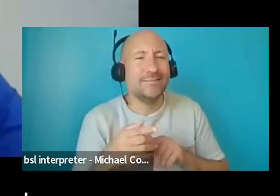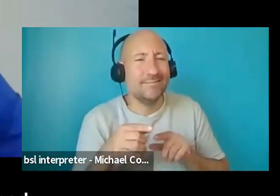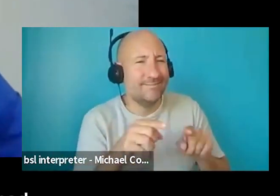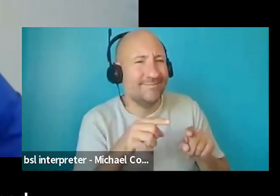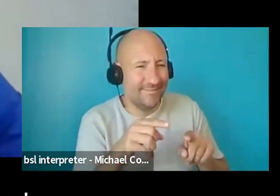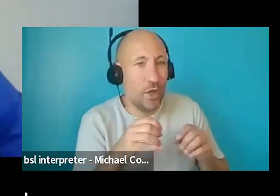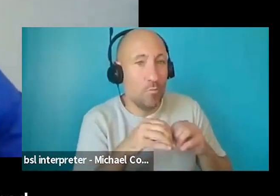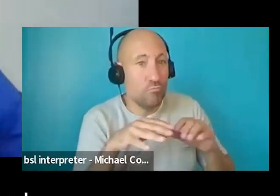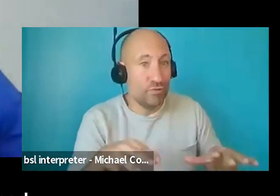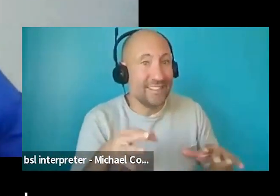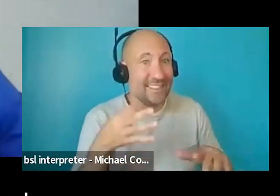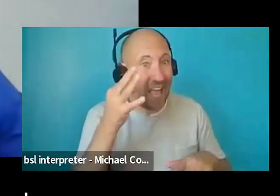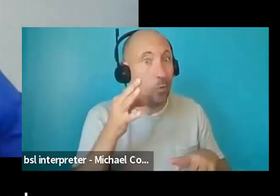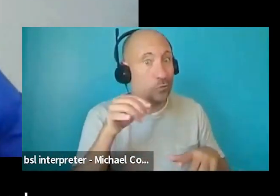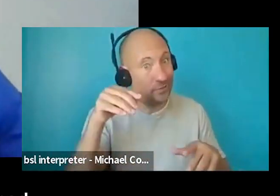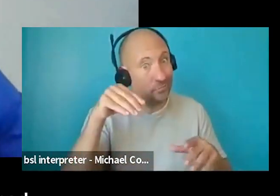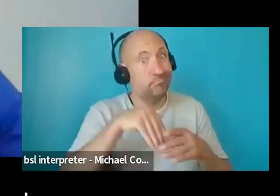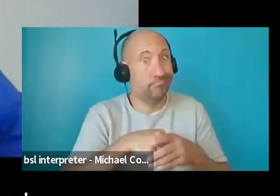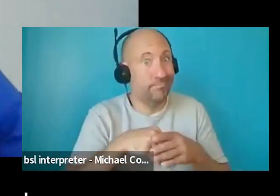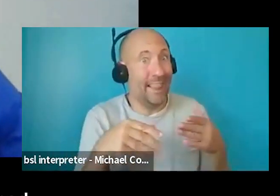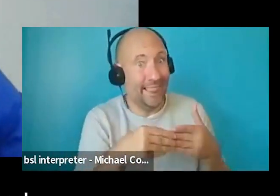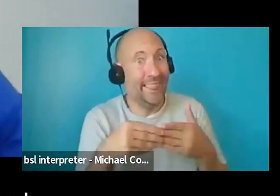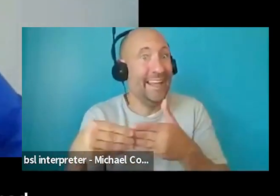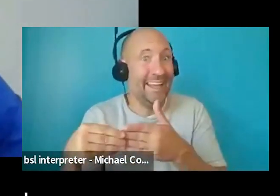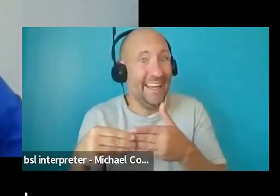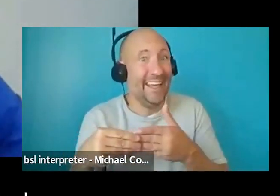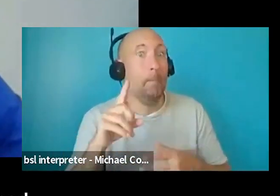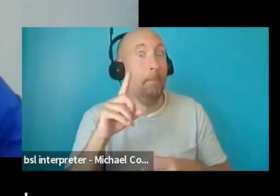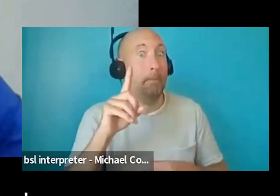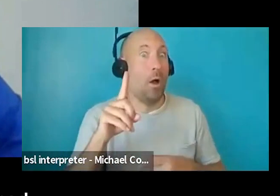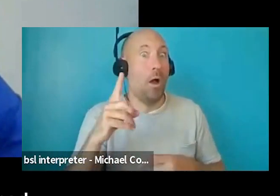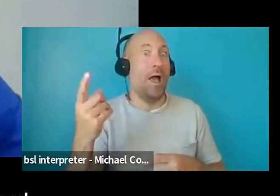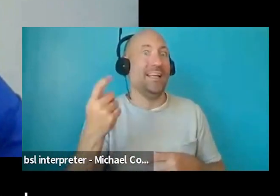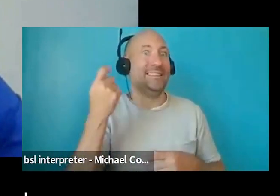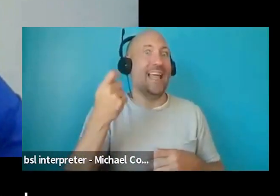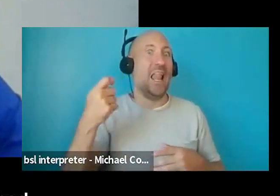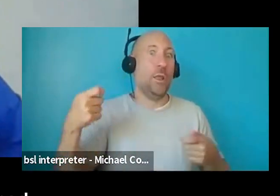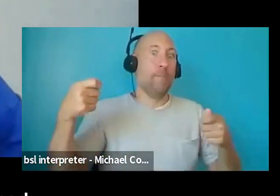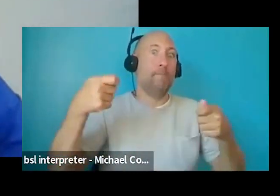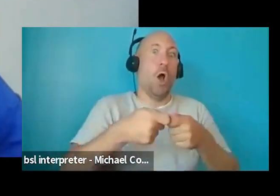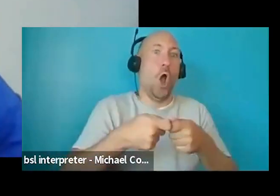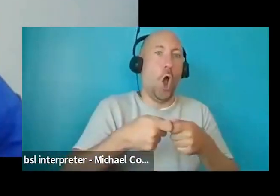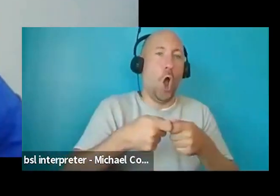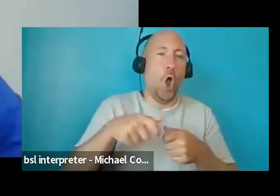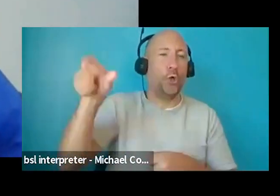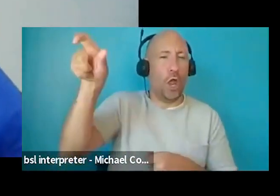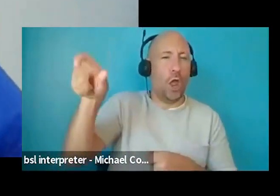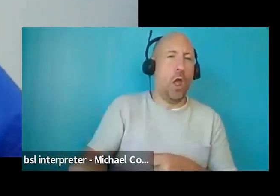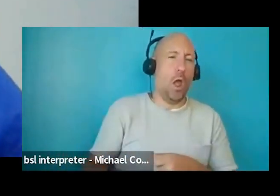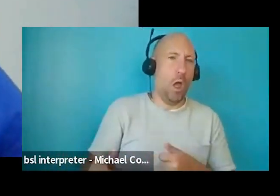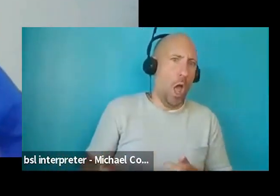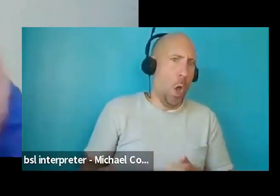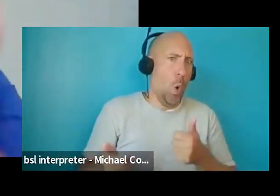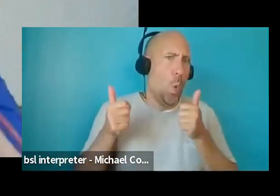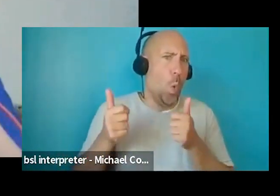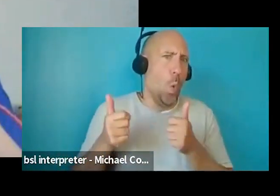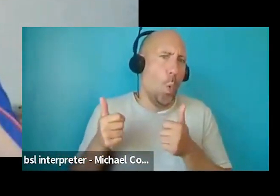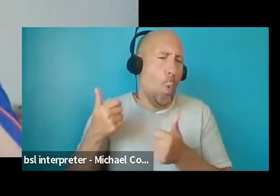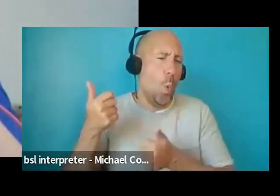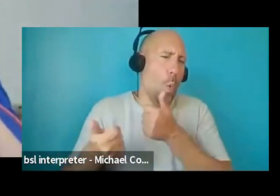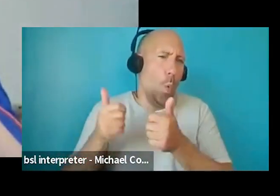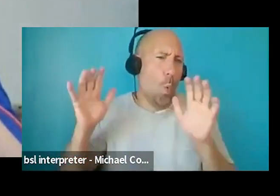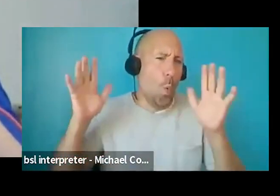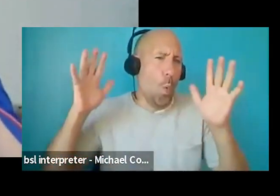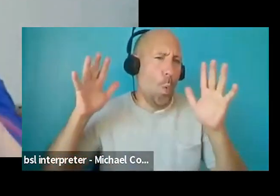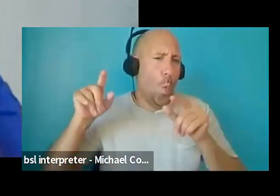Council led it, but it had an Italian partner, Oriente Occidente, who really did a fantastic job